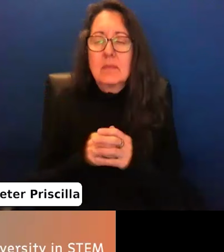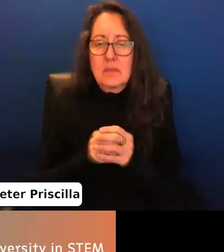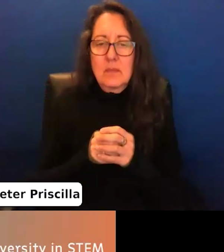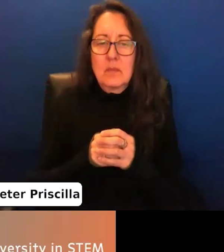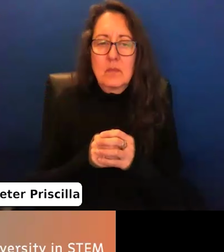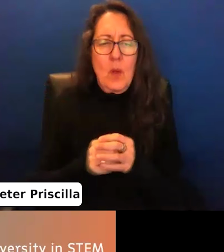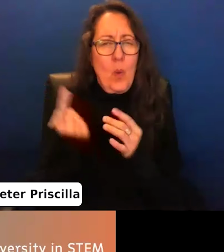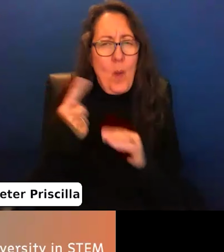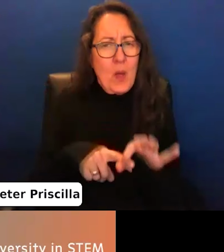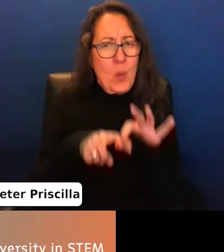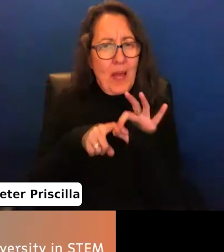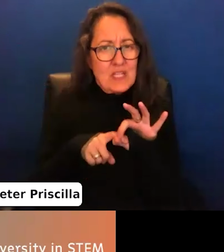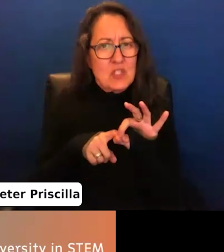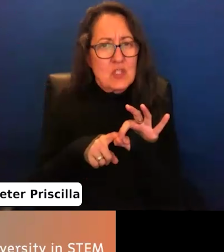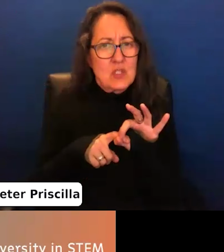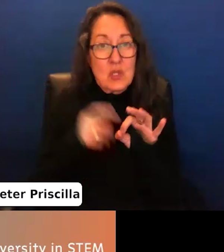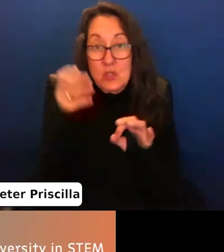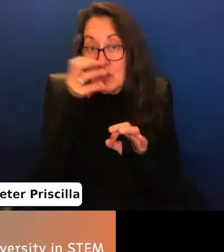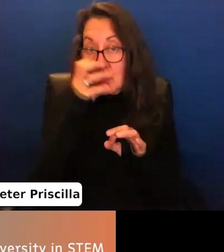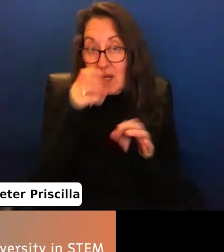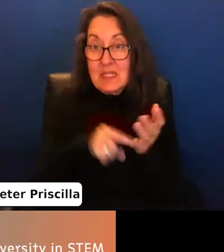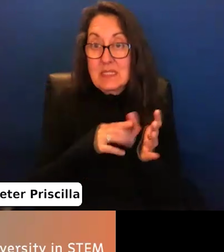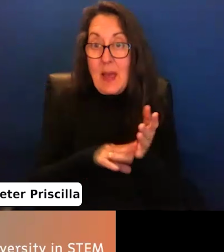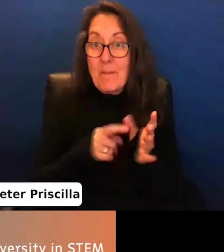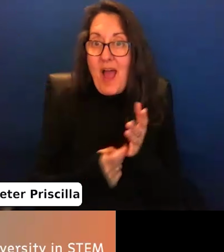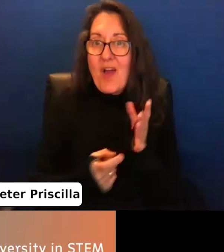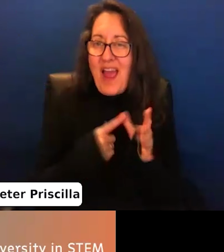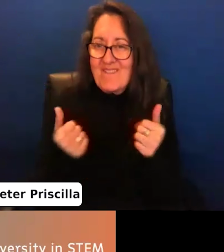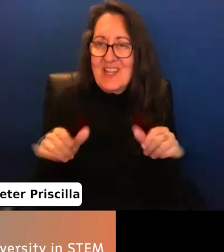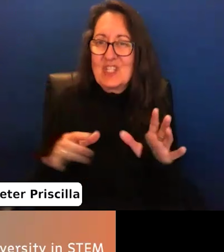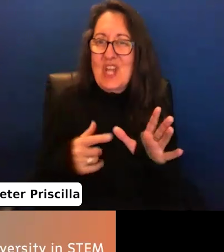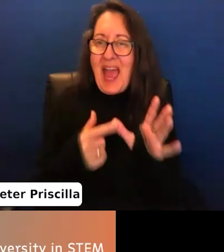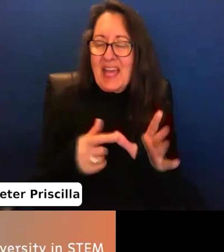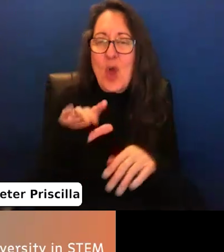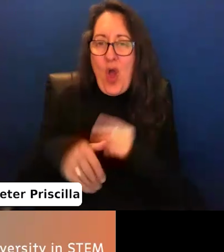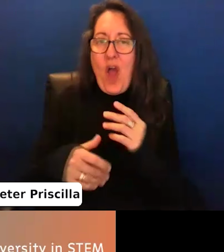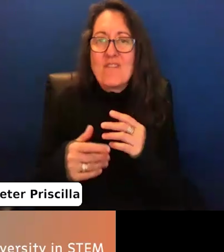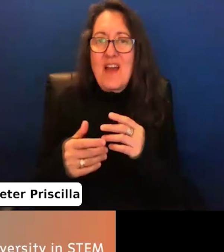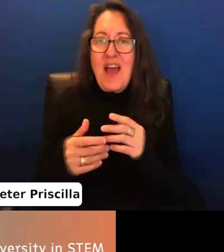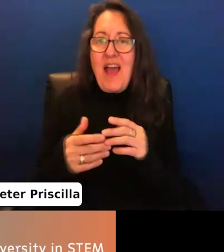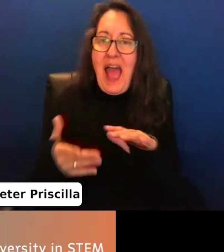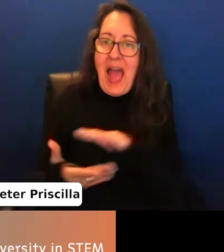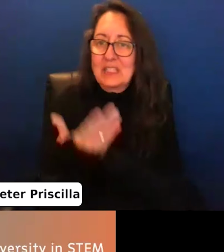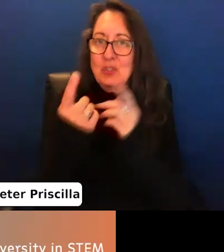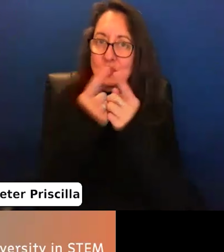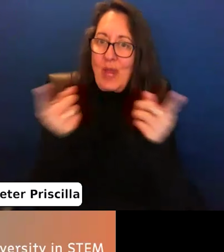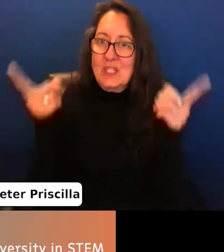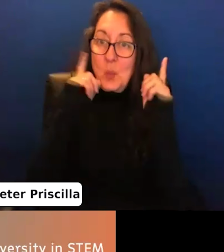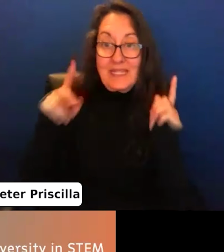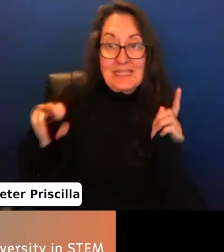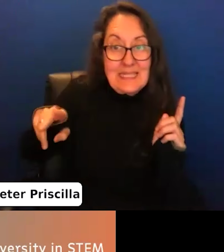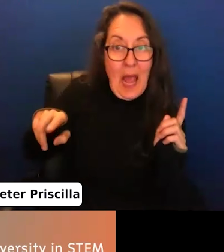There was a question about whether, oh, sorry, Tamara answered about undergrad double degrees.